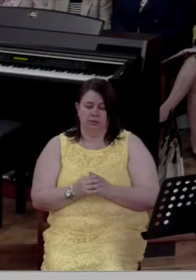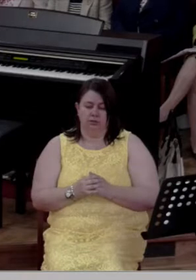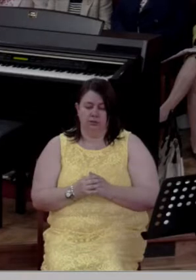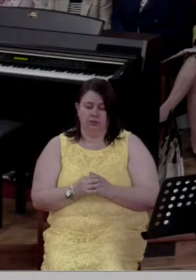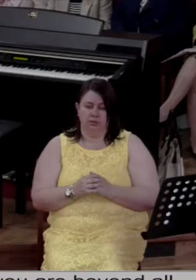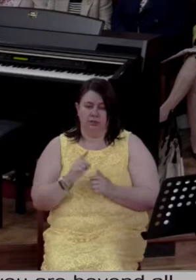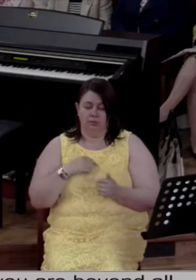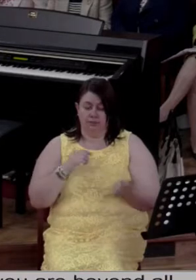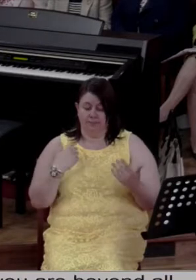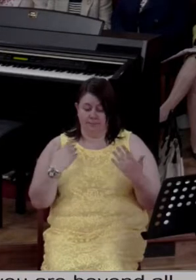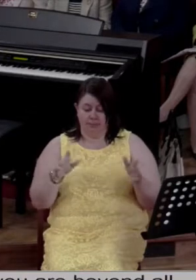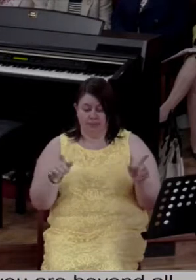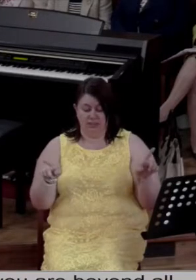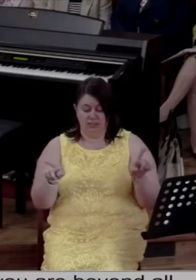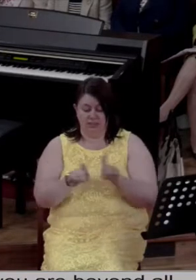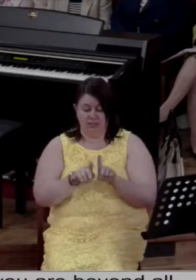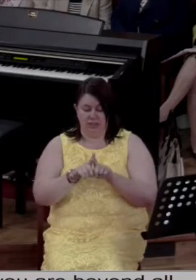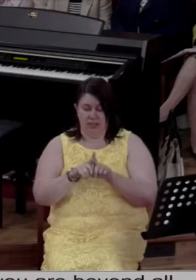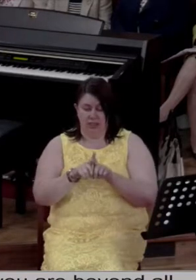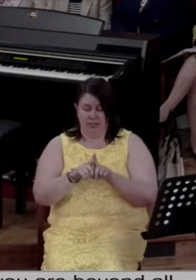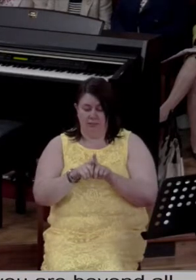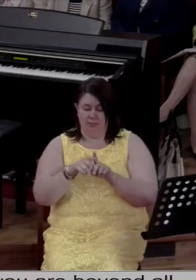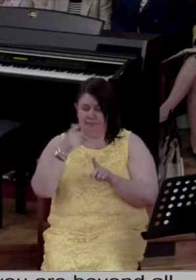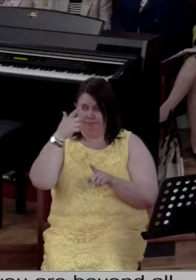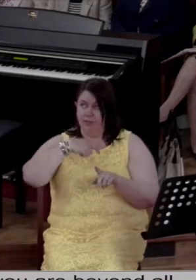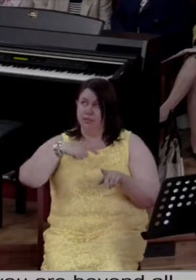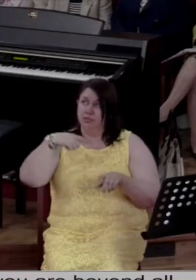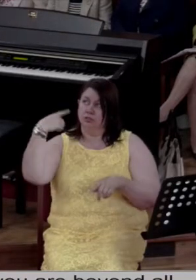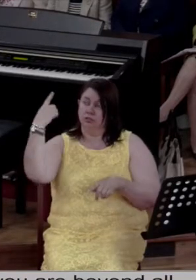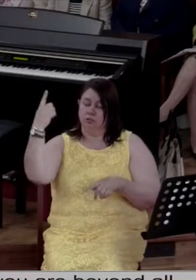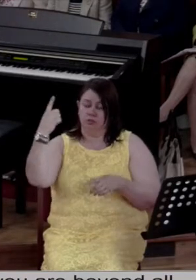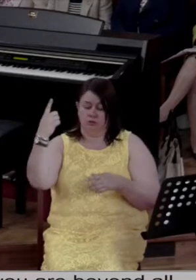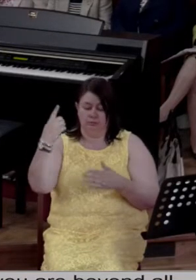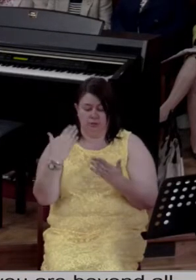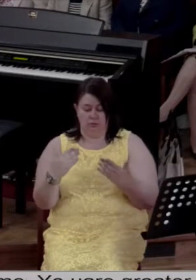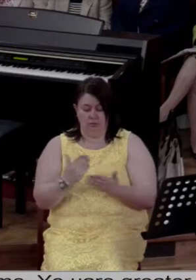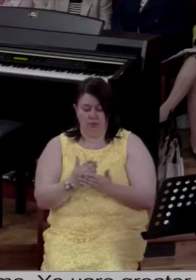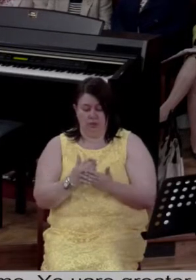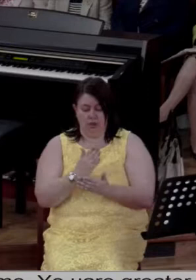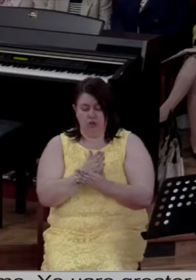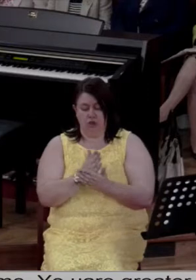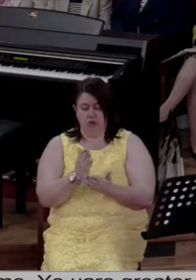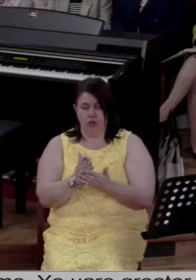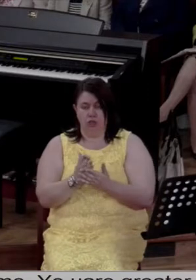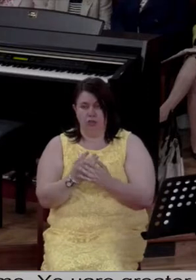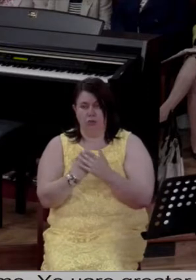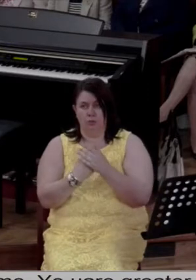God, sharing our humanity, yet one with the Father,